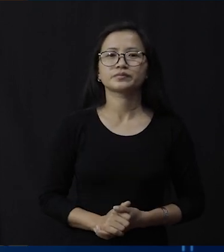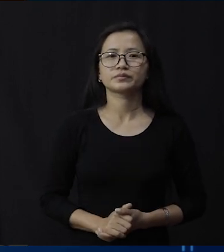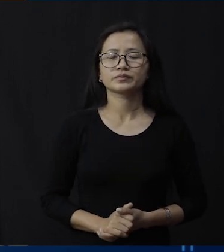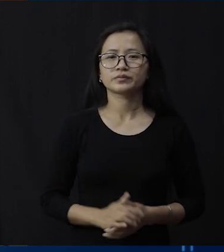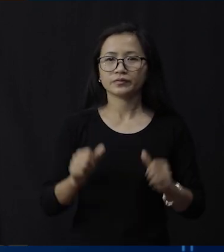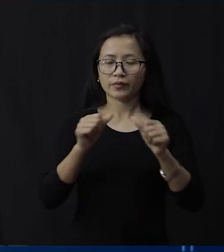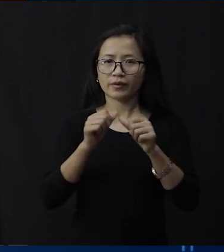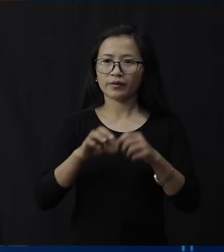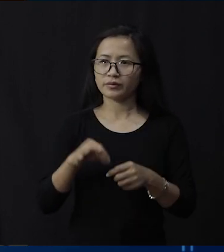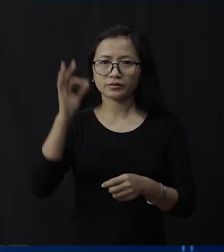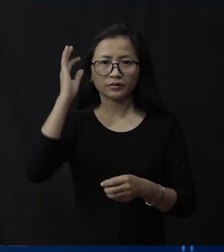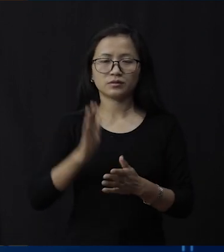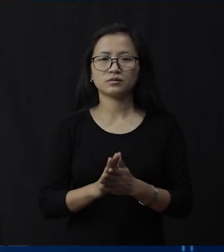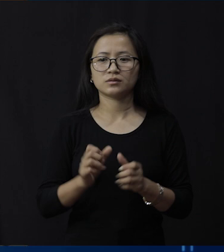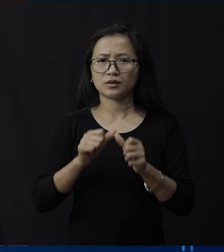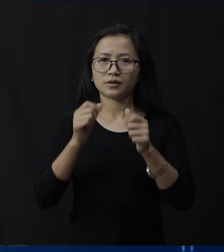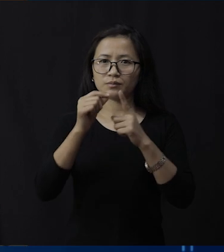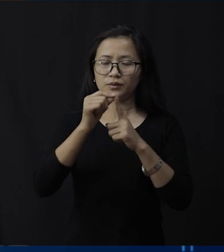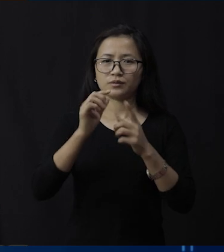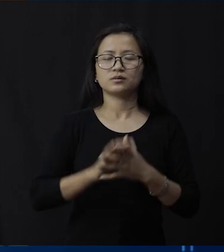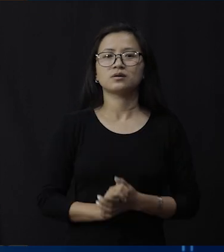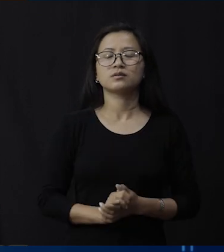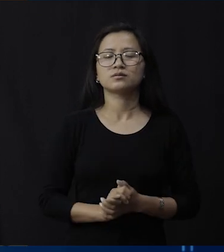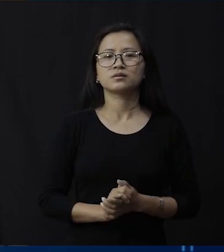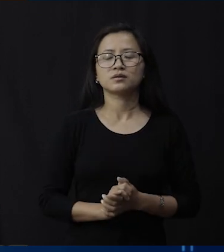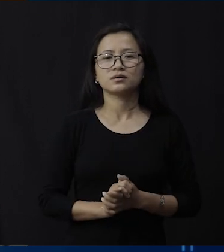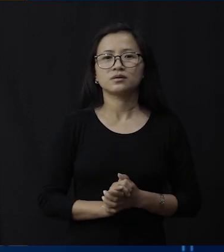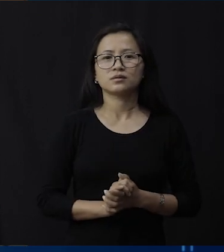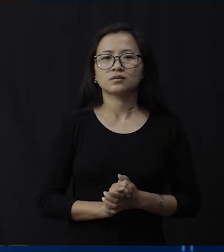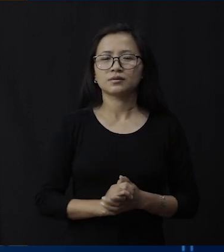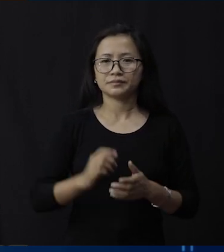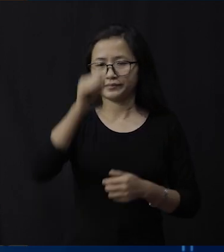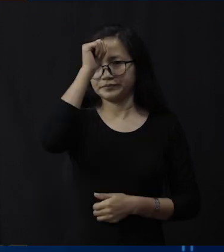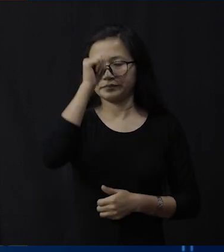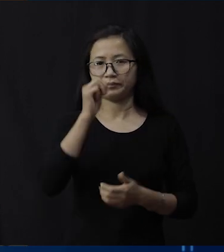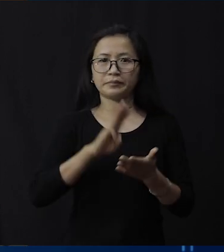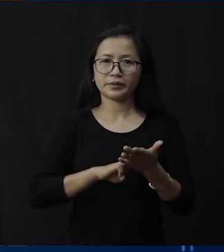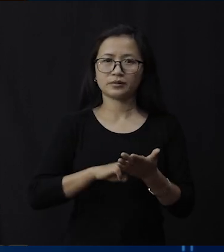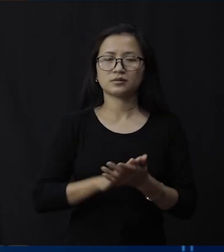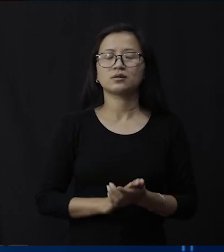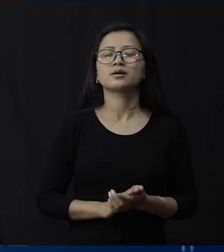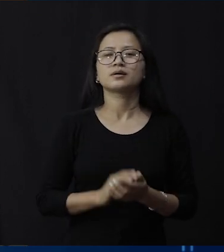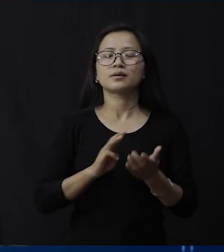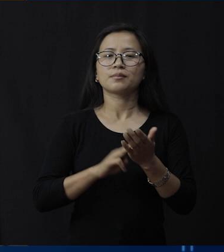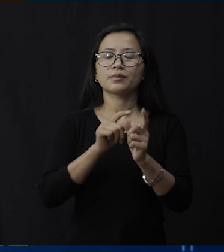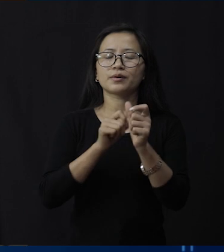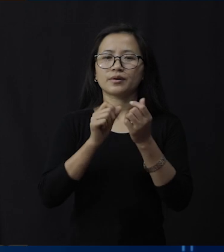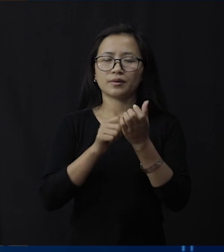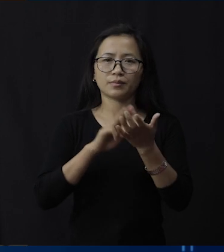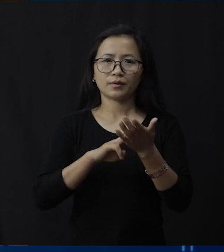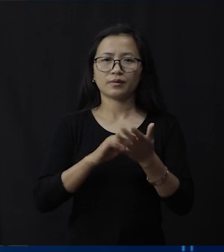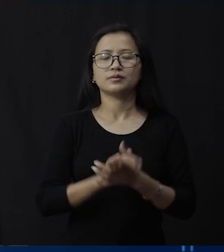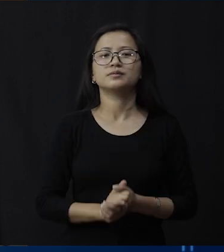have Assam, we have Arunachal Pradesh, we have Manipur and Myanmar, okay? So these are